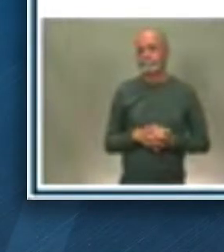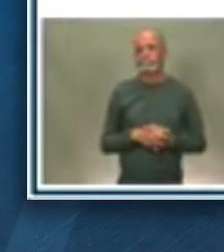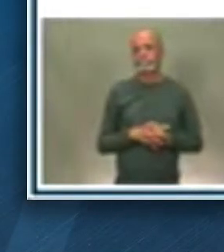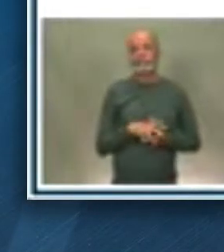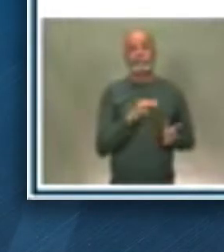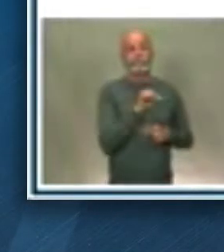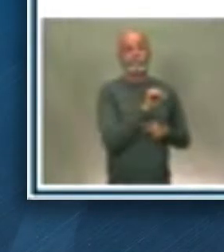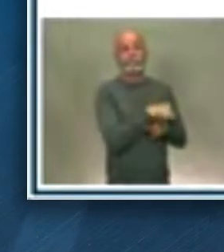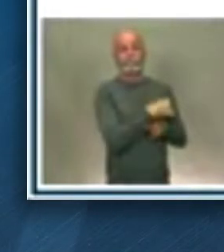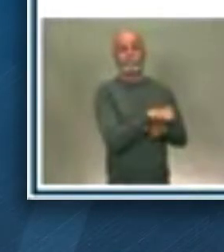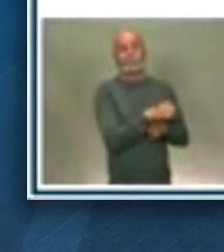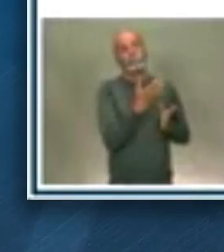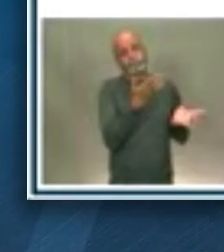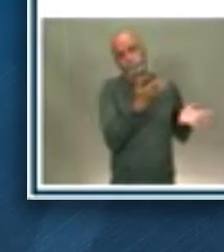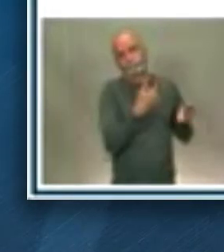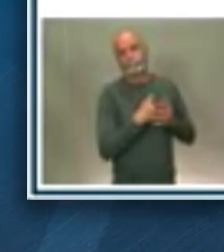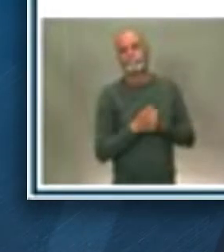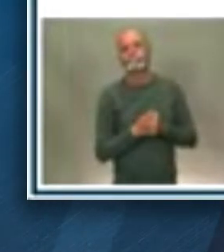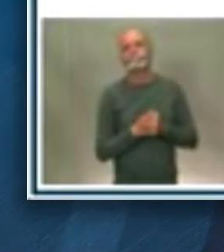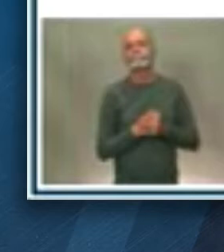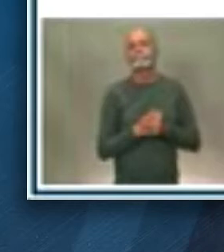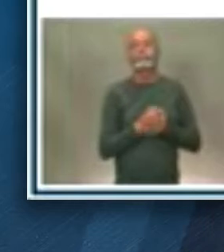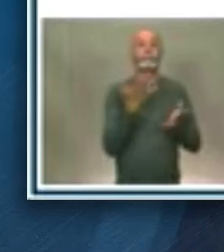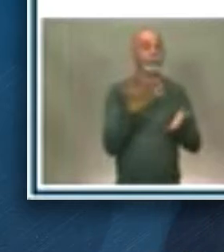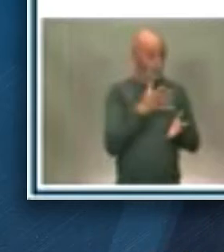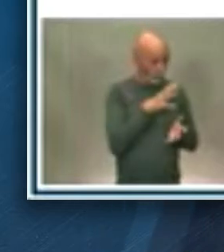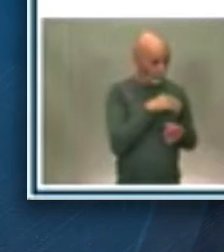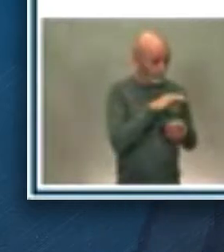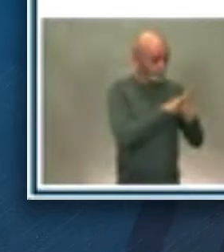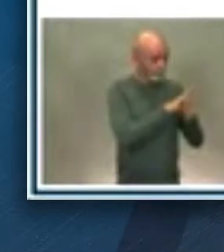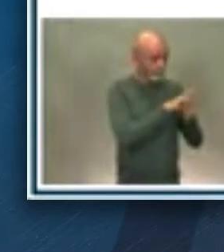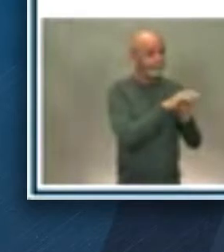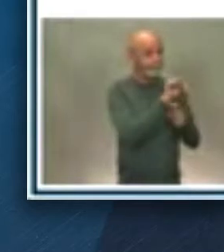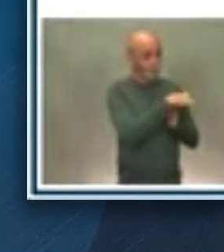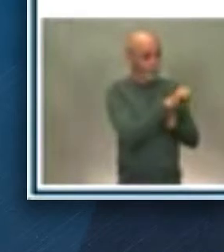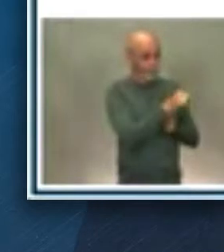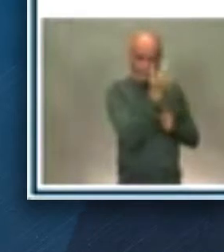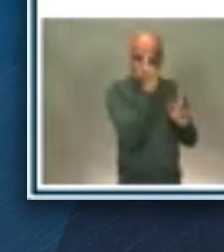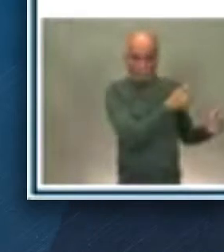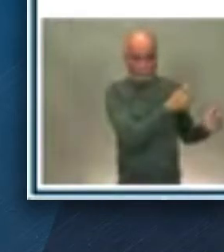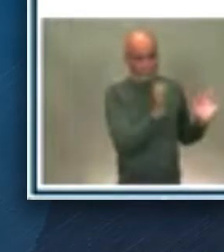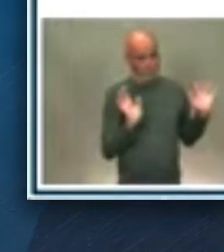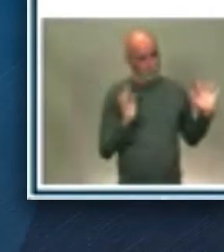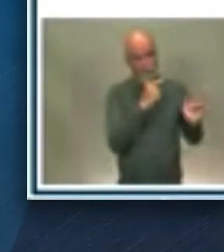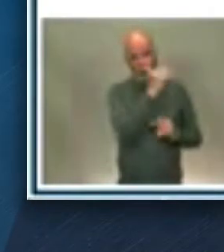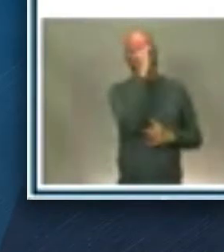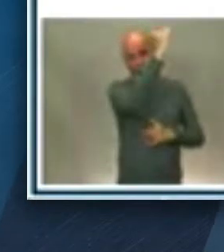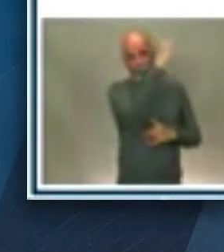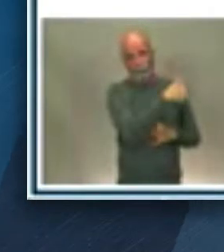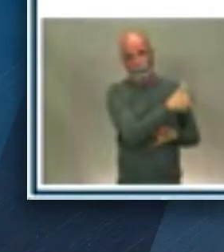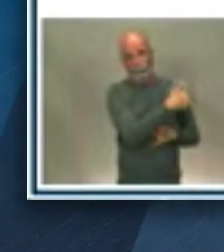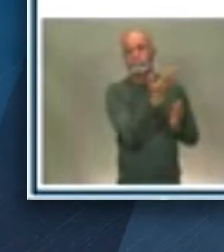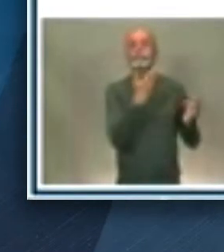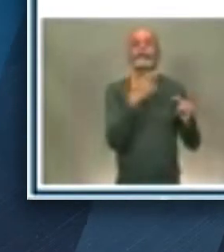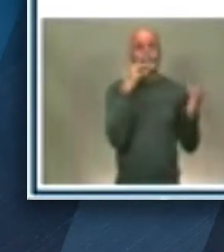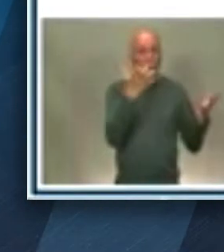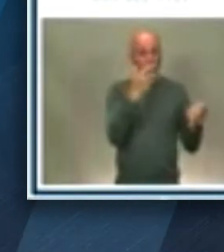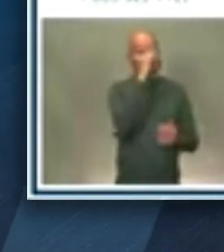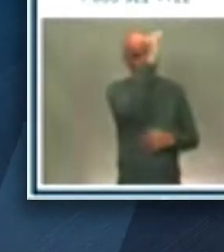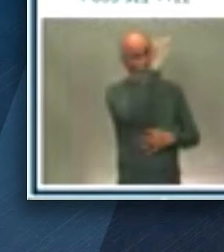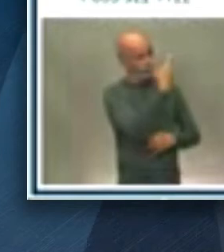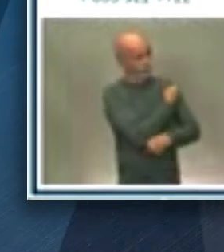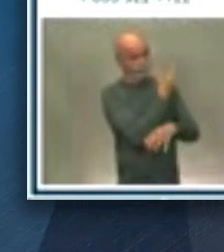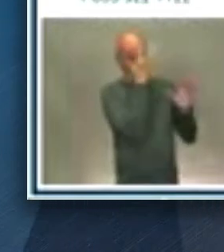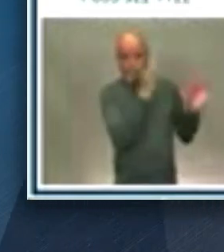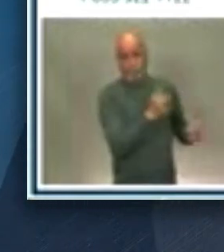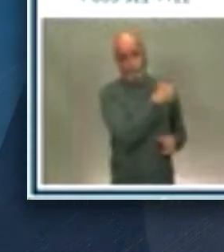including whether to receive COVID vaccination or not. Guysborough Journal, Lewis, do you have a question? Yep, one